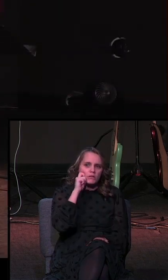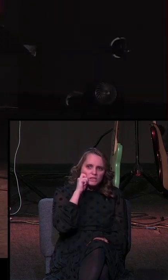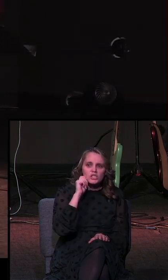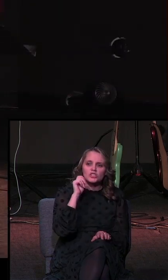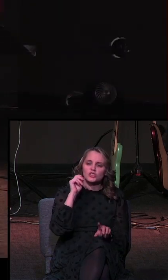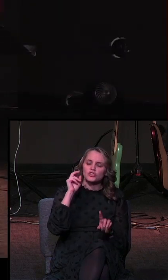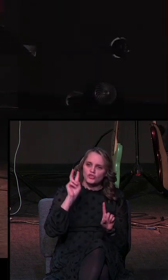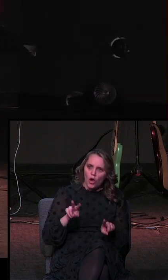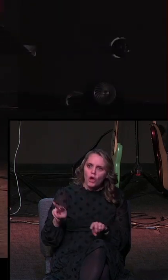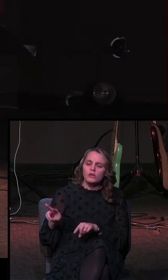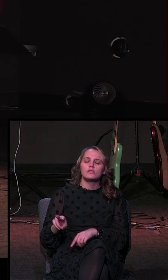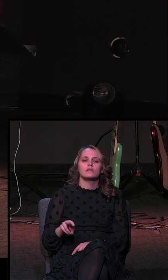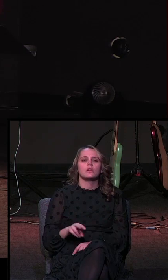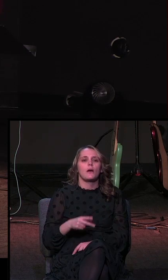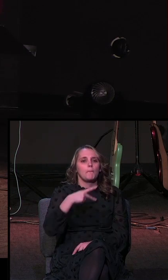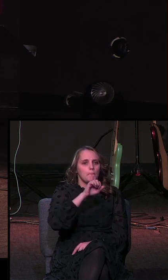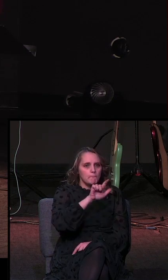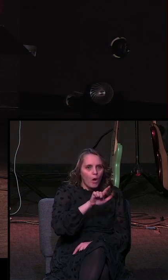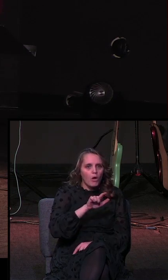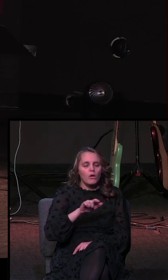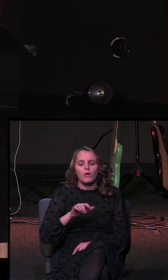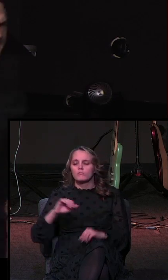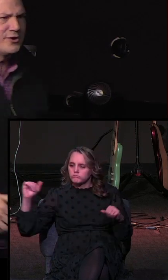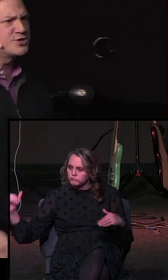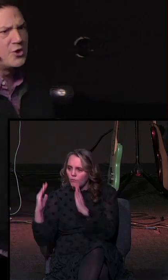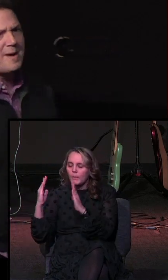talks about how I confronted Peter to his face. And what he says to